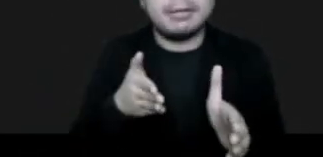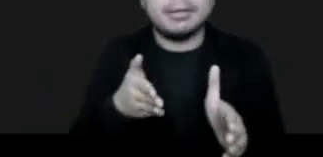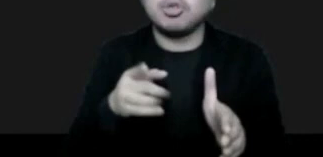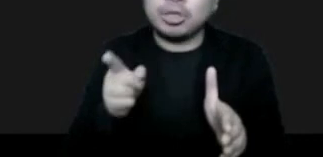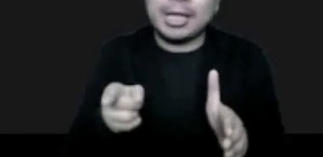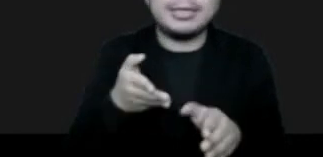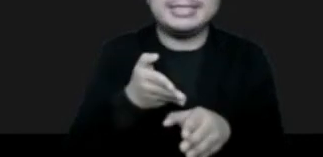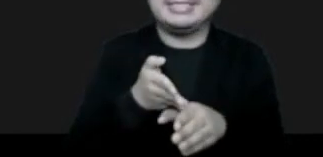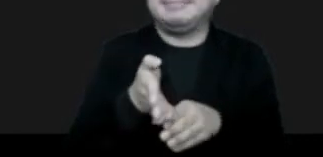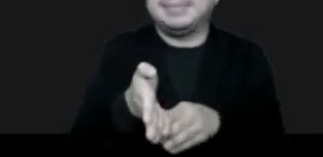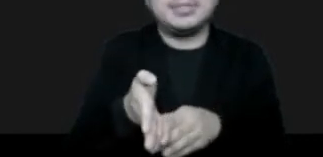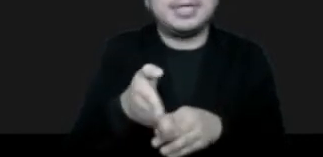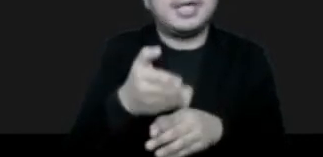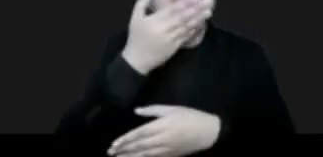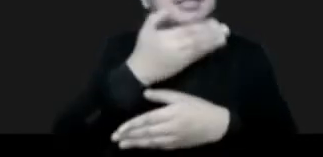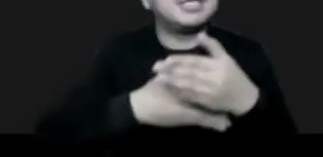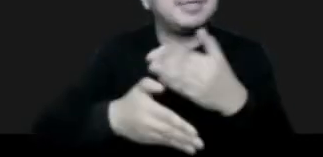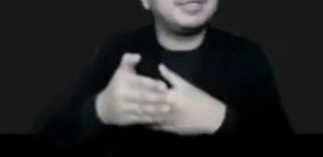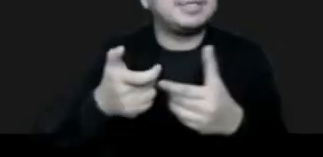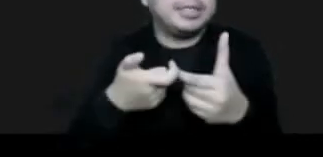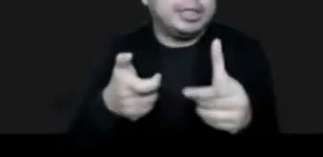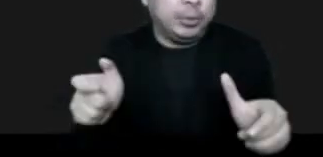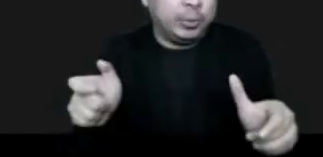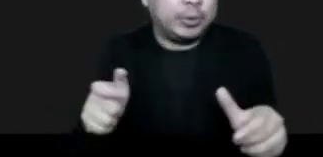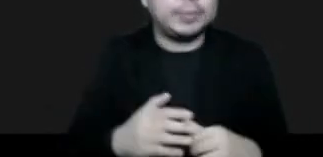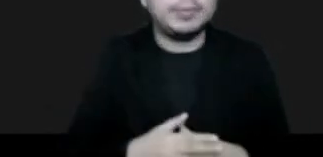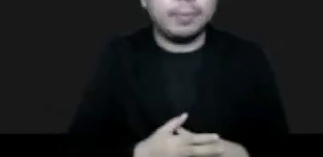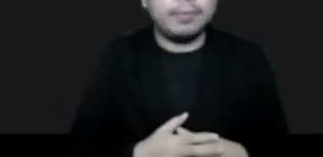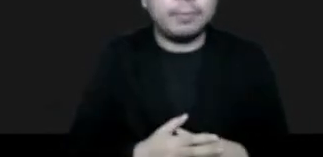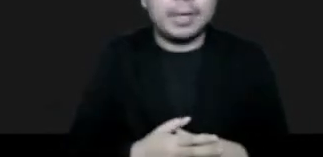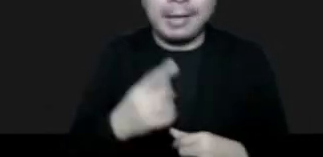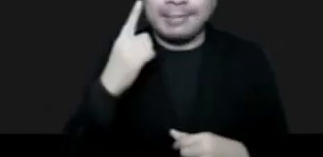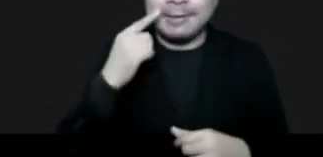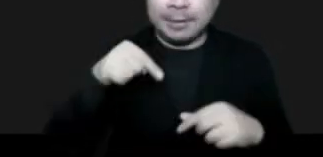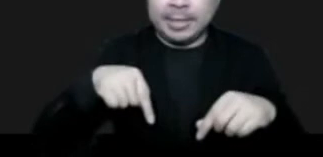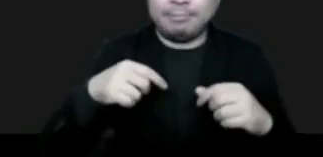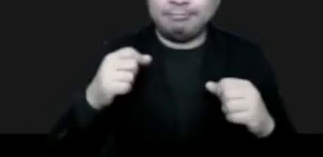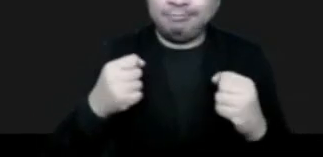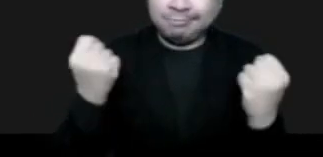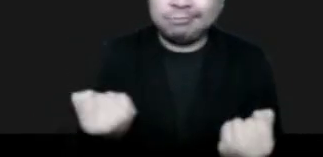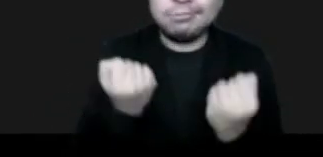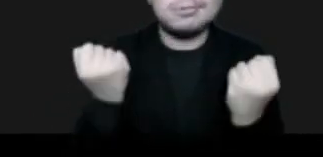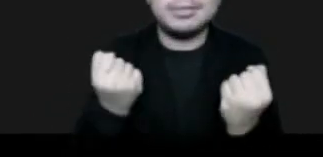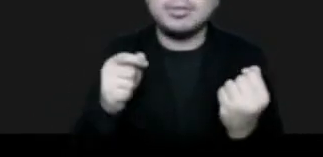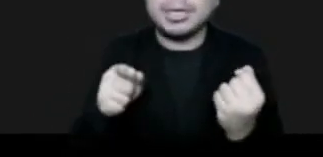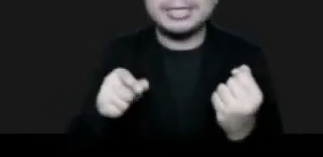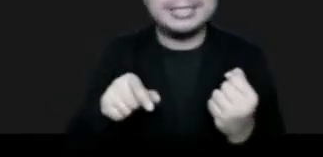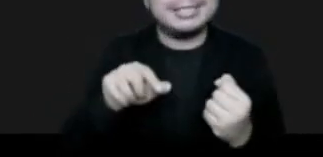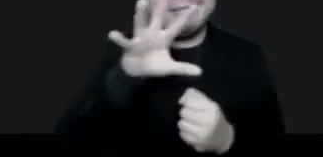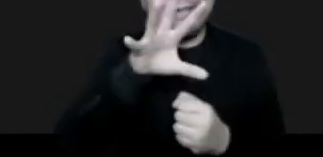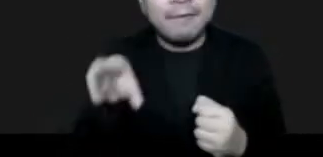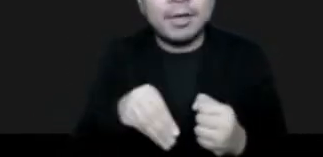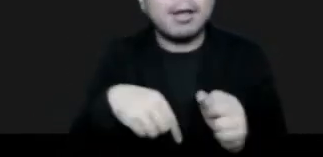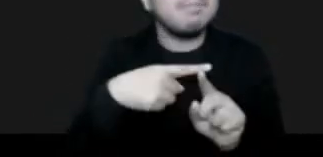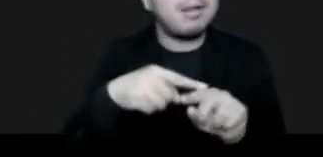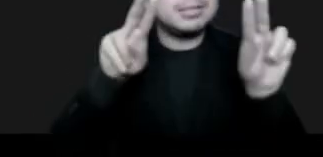And I think these all actions call for more regional and international cooperation among all the stakeholders